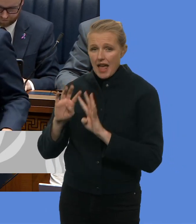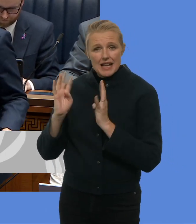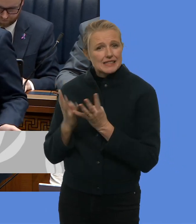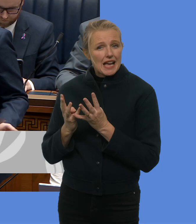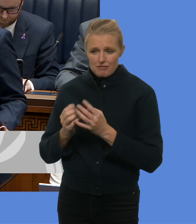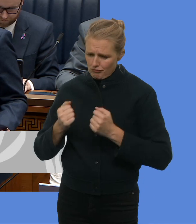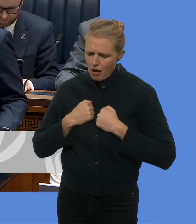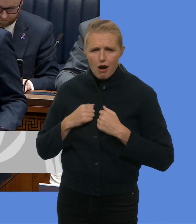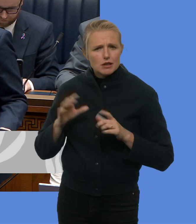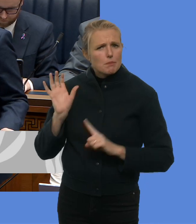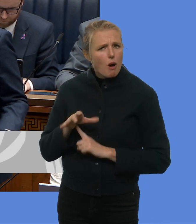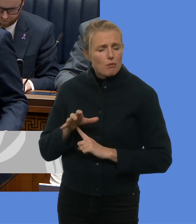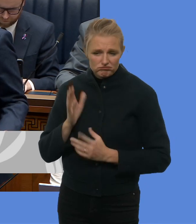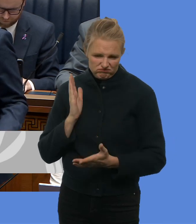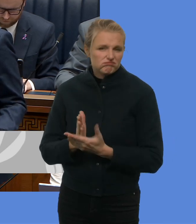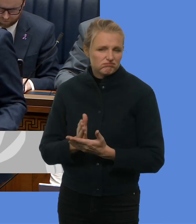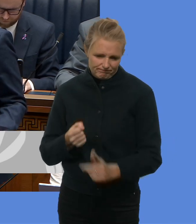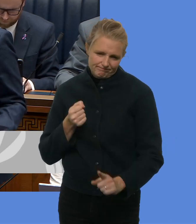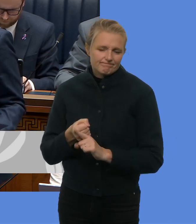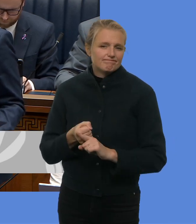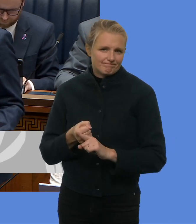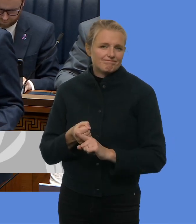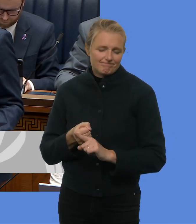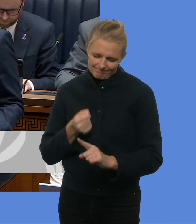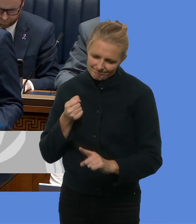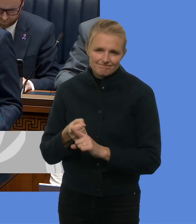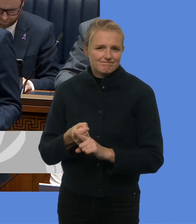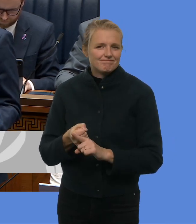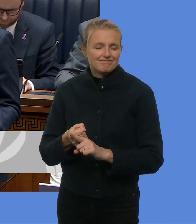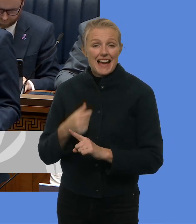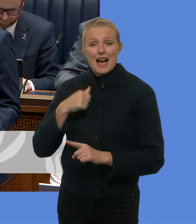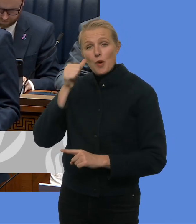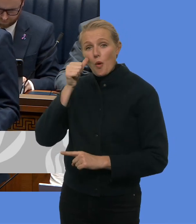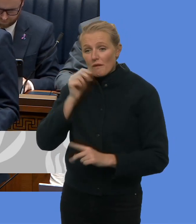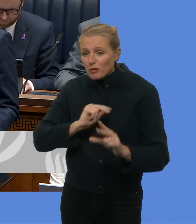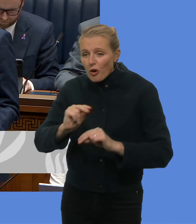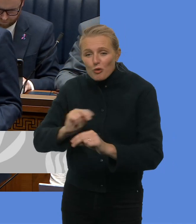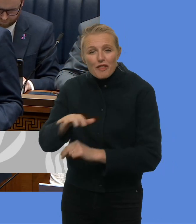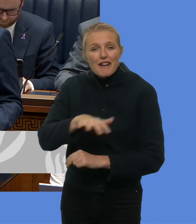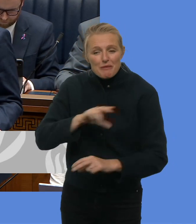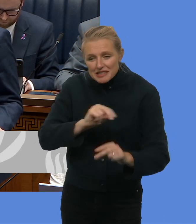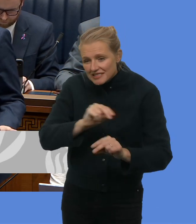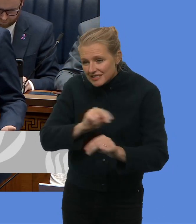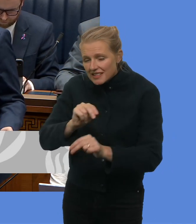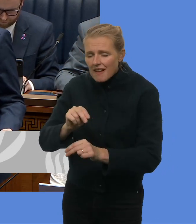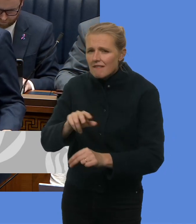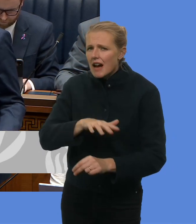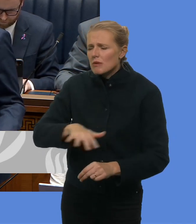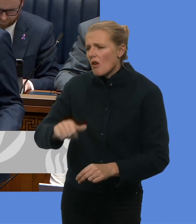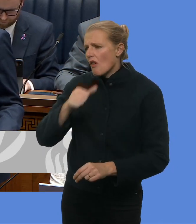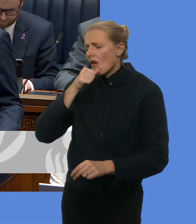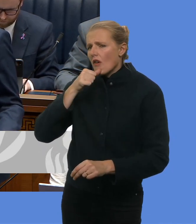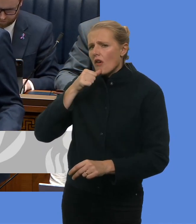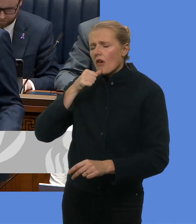this department is actually making a real impact. And I know from speaking to those families, they've greatly appreciated